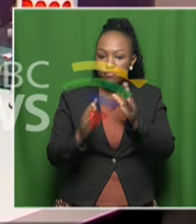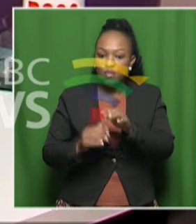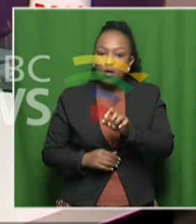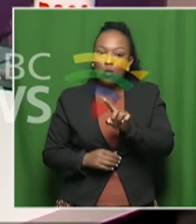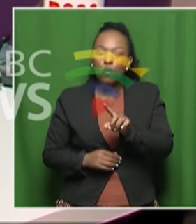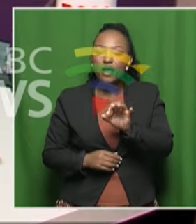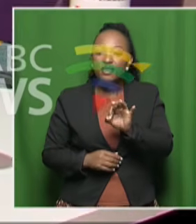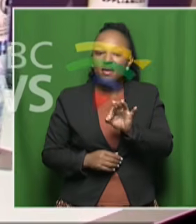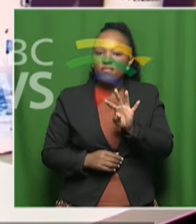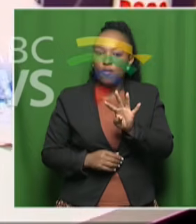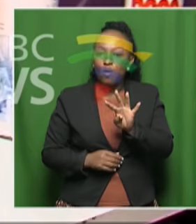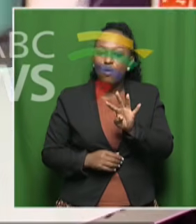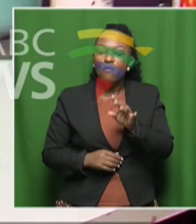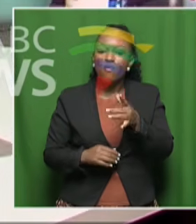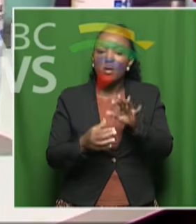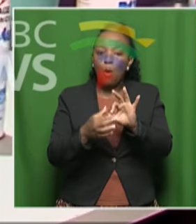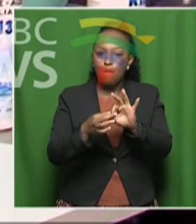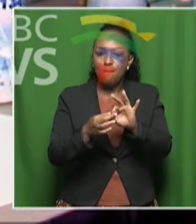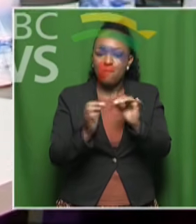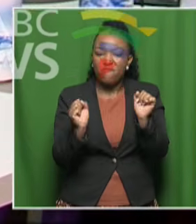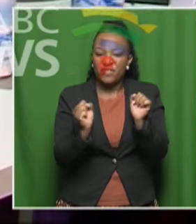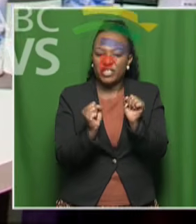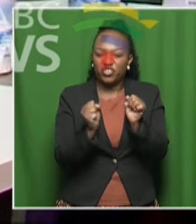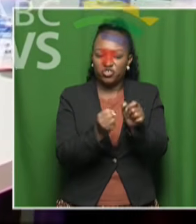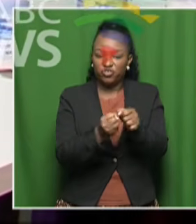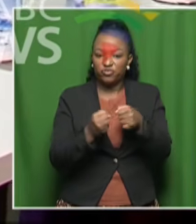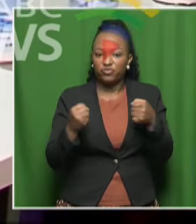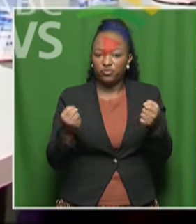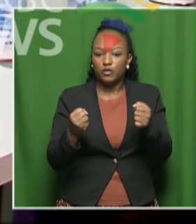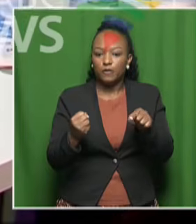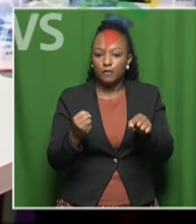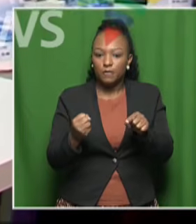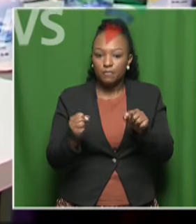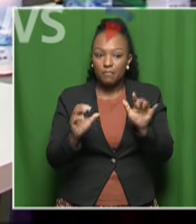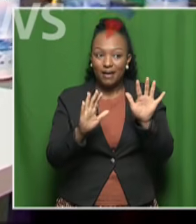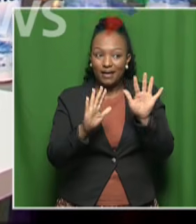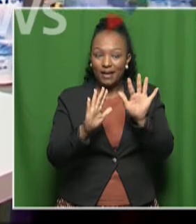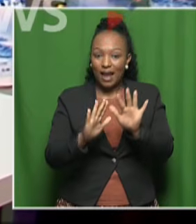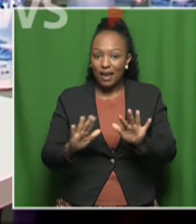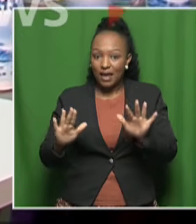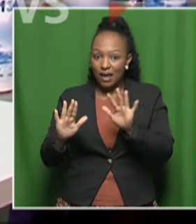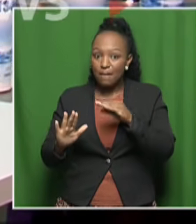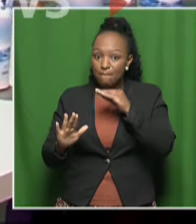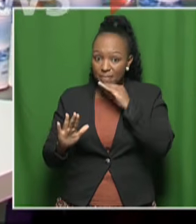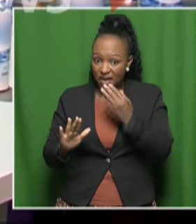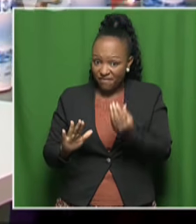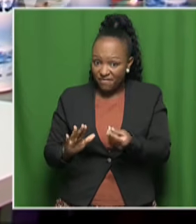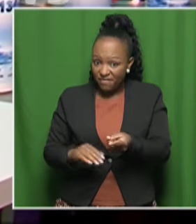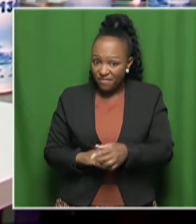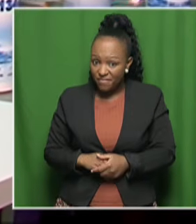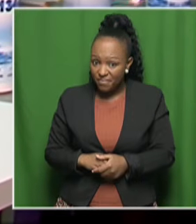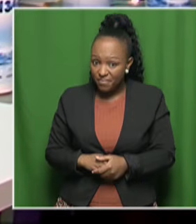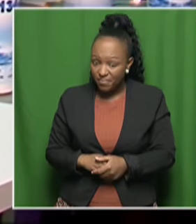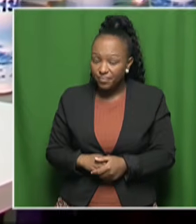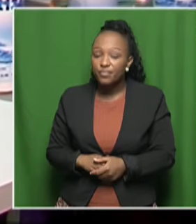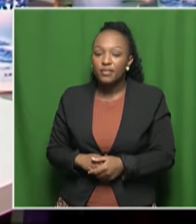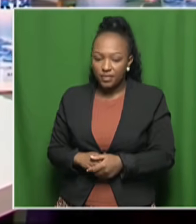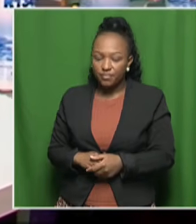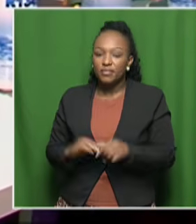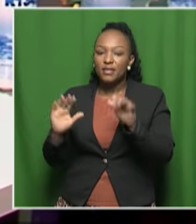for domestic refrigerators. So are the colors significant? Do they mean anything? Yes, they do mean. Each and every